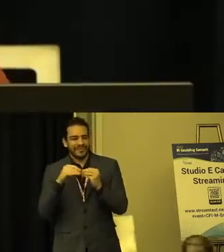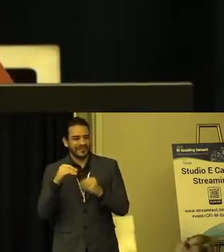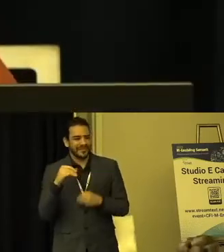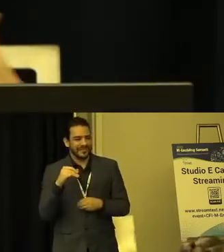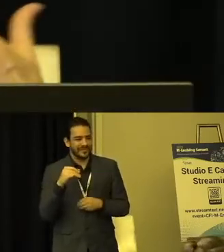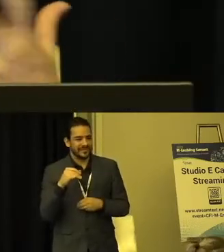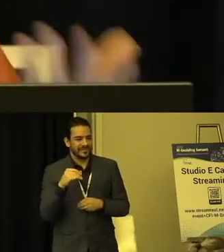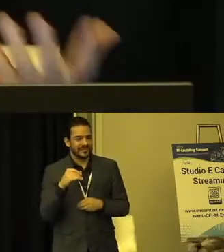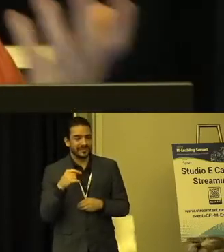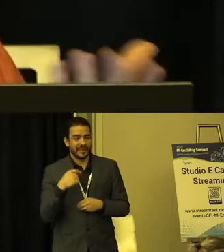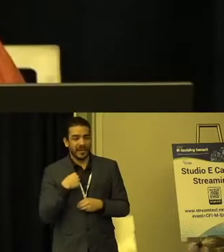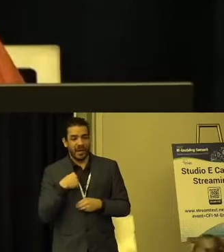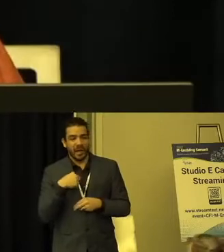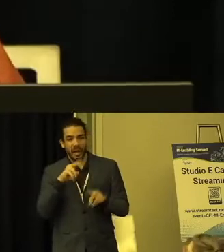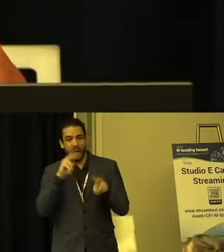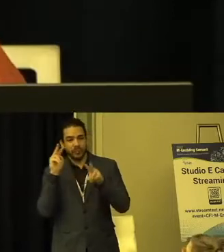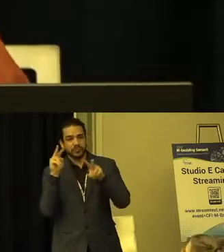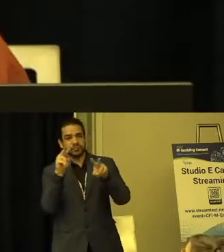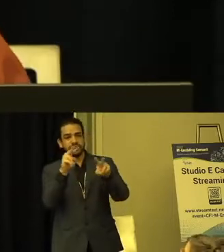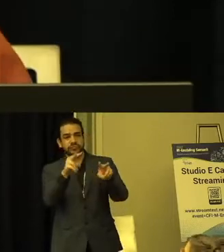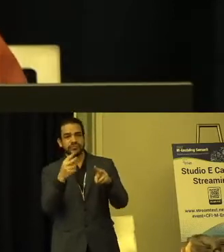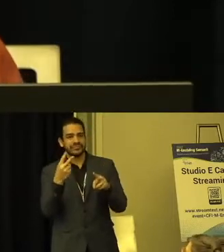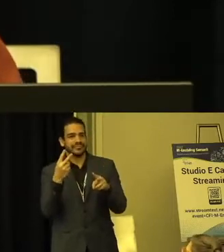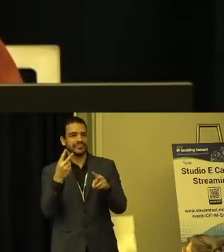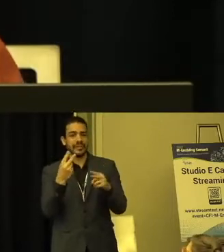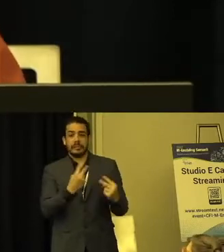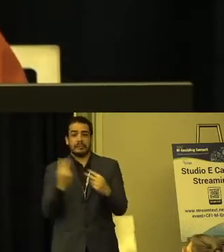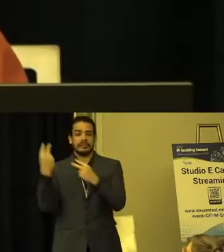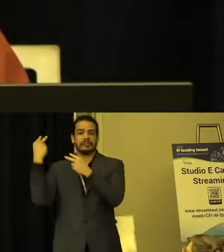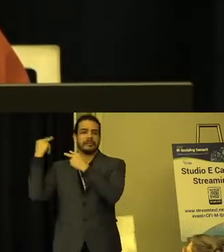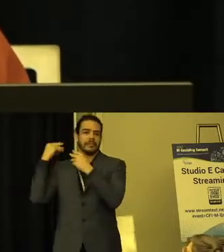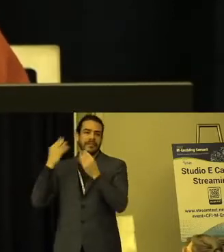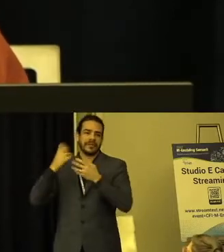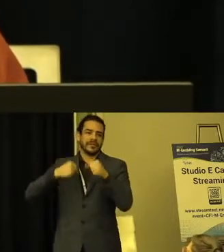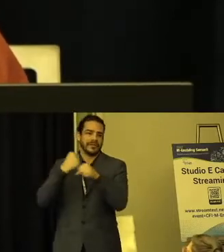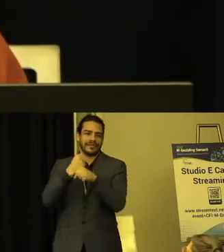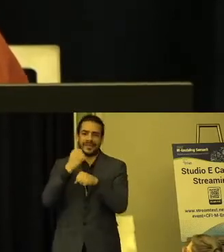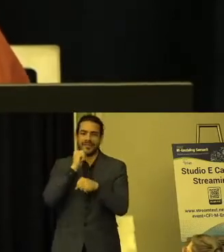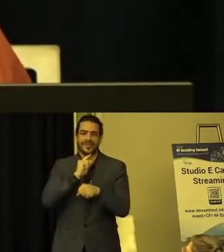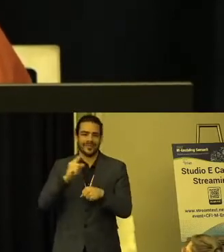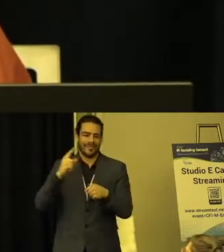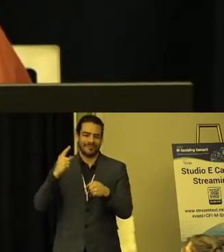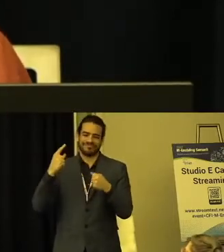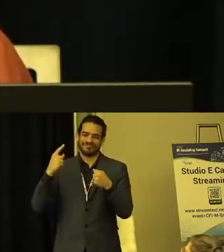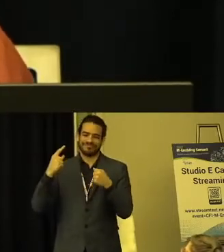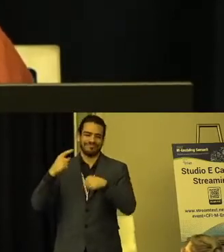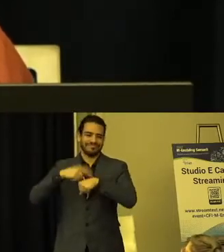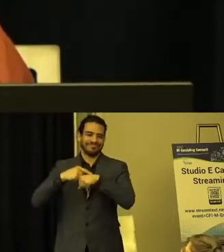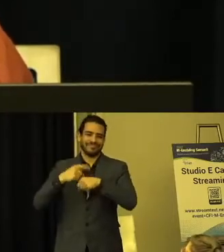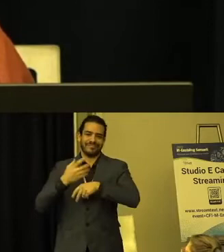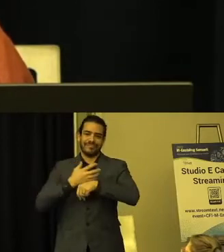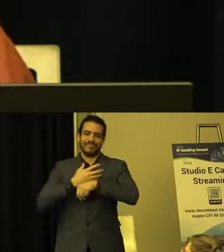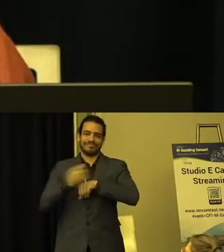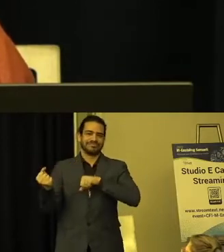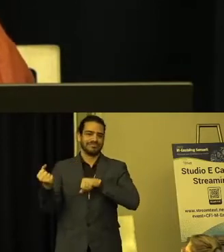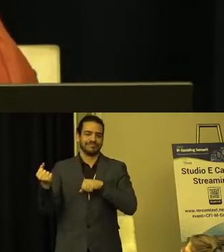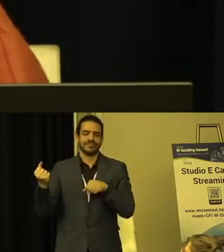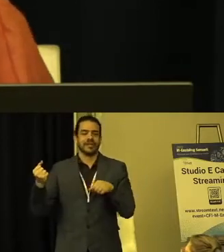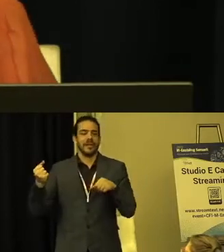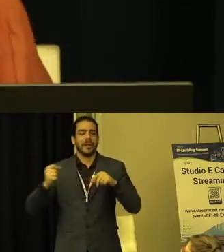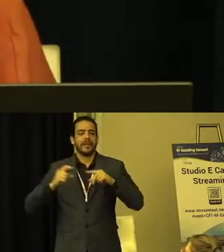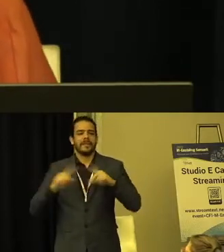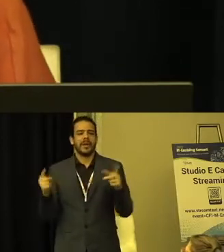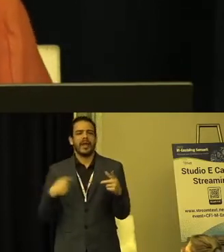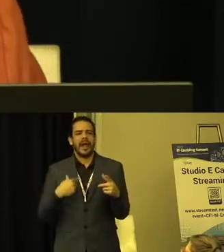of years, I'm not sure how that happened so fast, but I think the needs for the role that